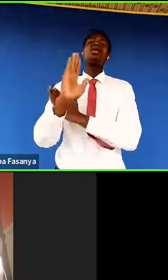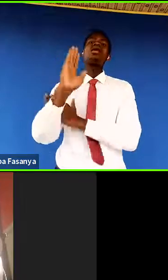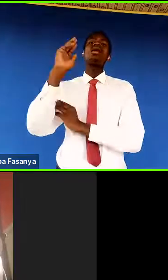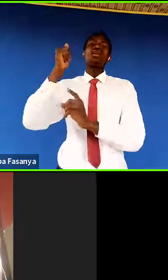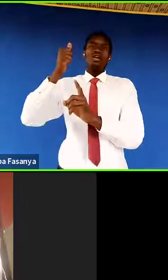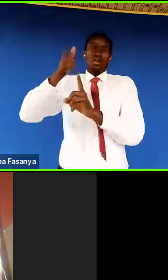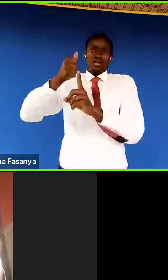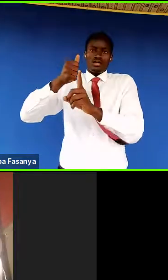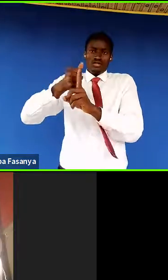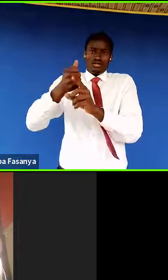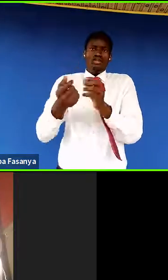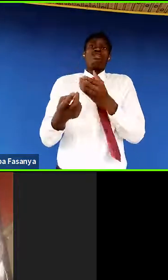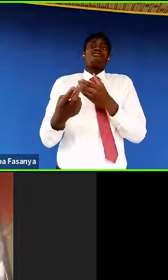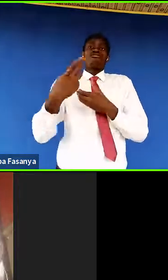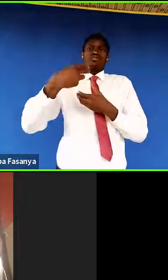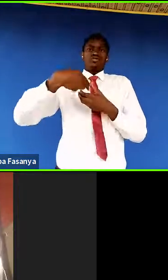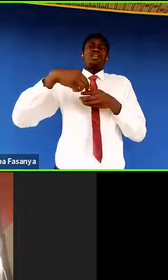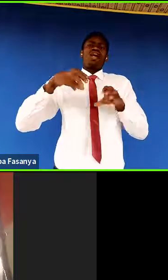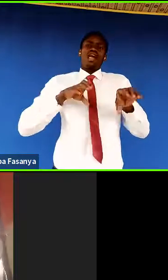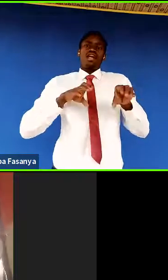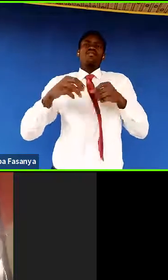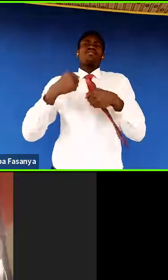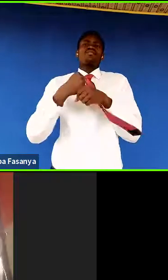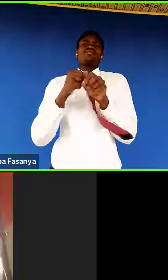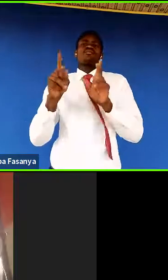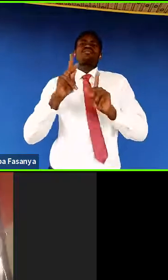through. There is also a God factor in the fact that he has